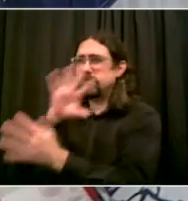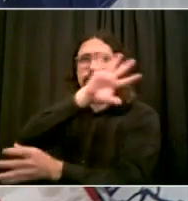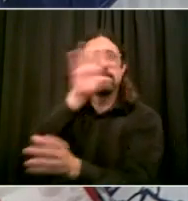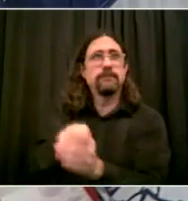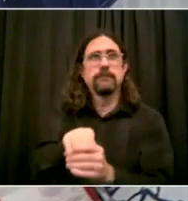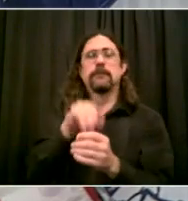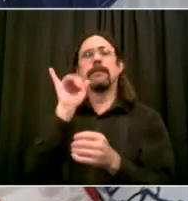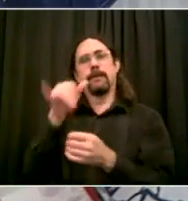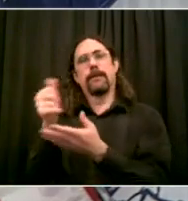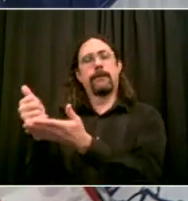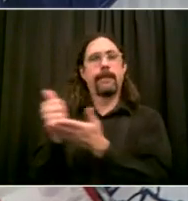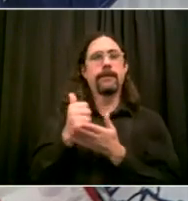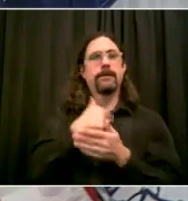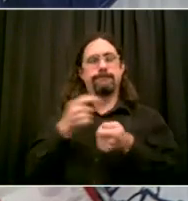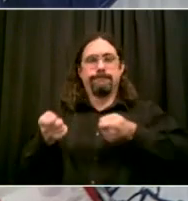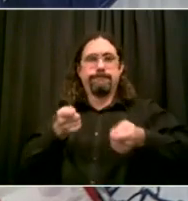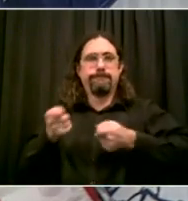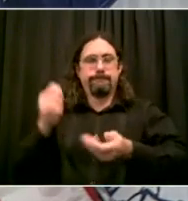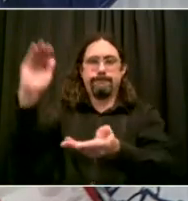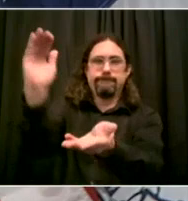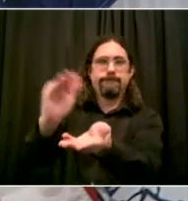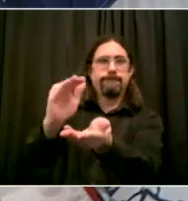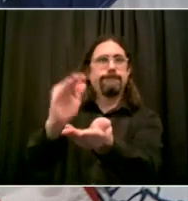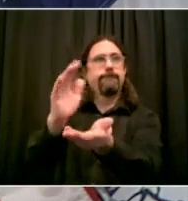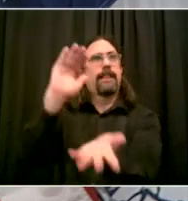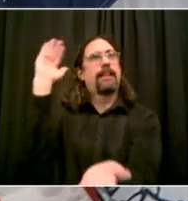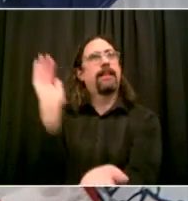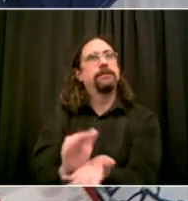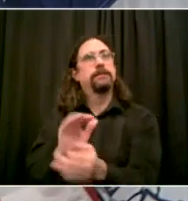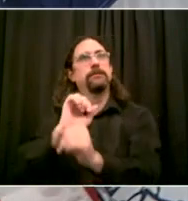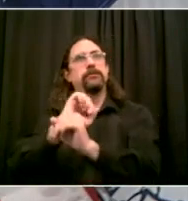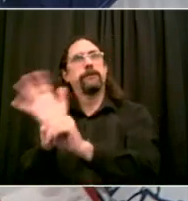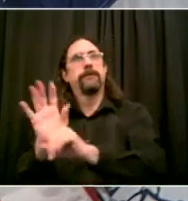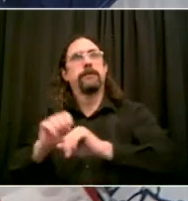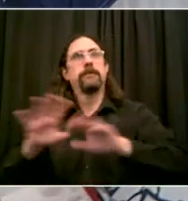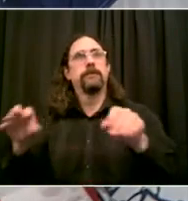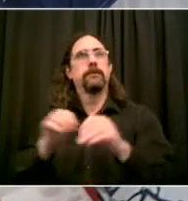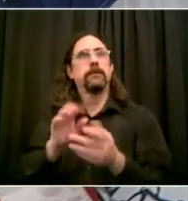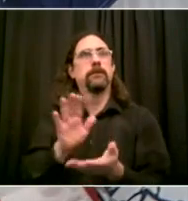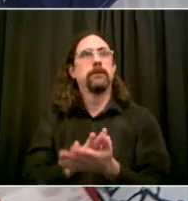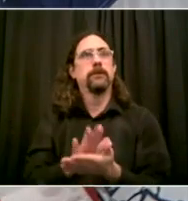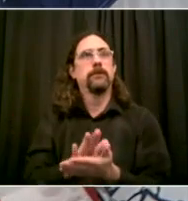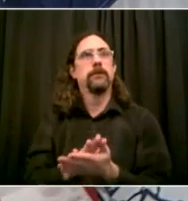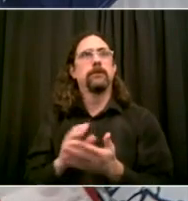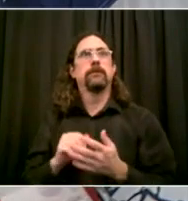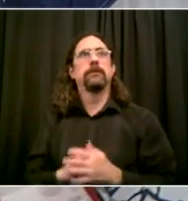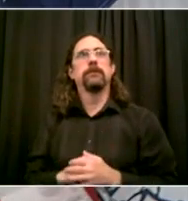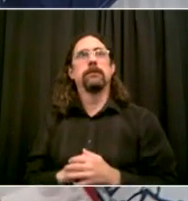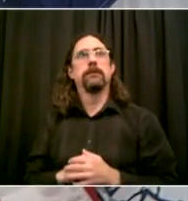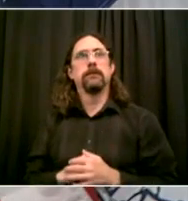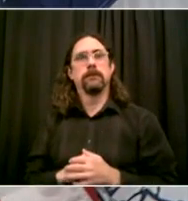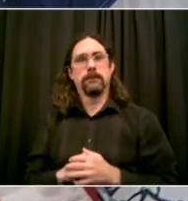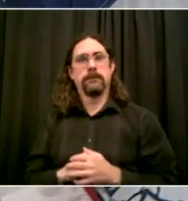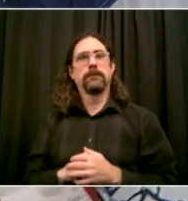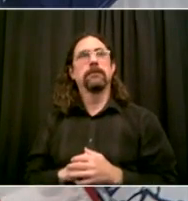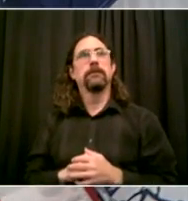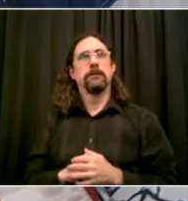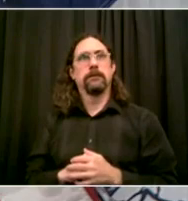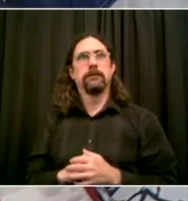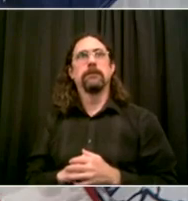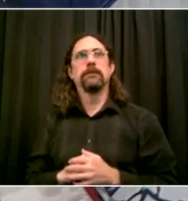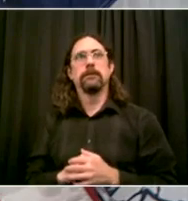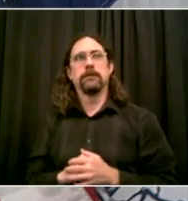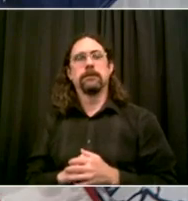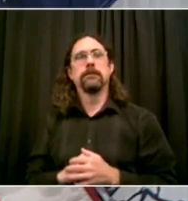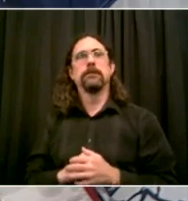neighborhood. We're showing neighborhood by neighborhood. We're showing you city numbers. We're showing you the data. We're showing you the science. And we're telling you there is a danger of a